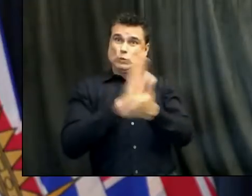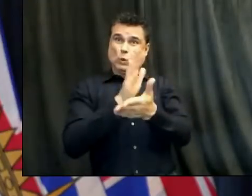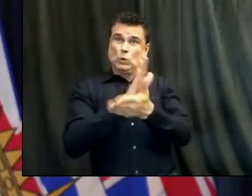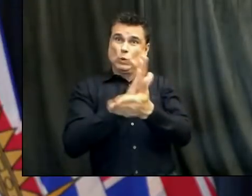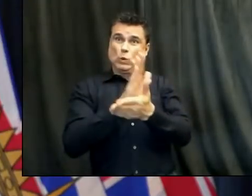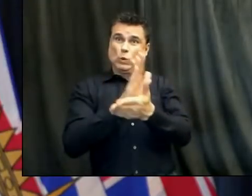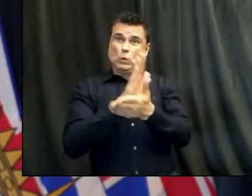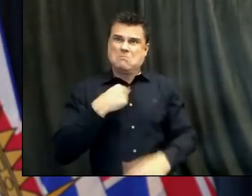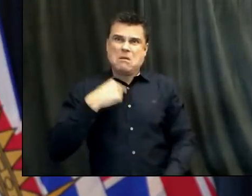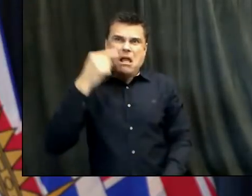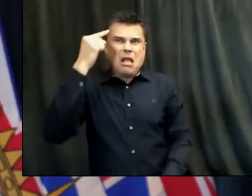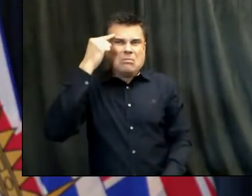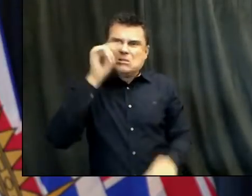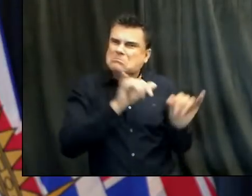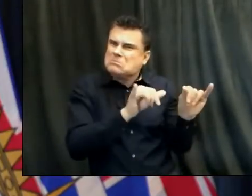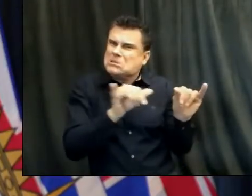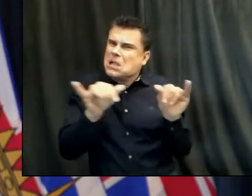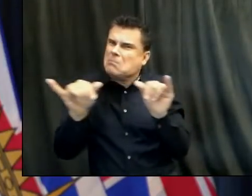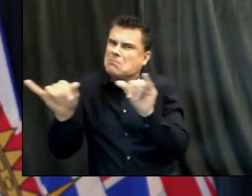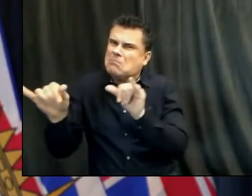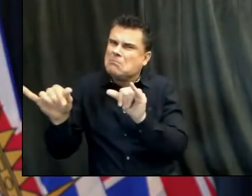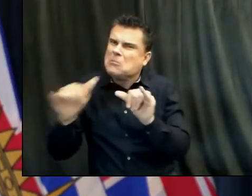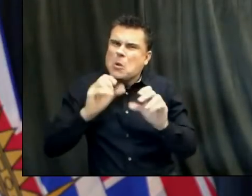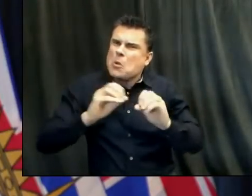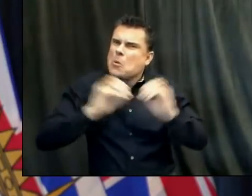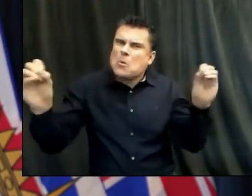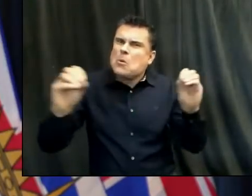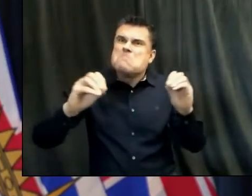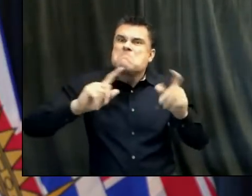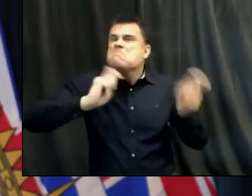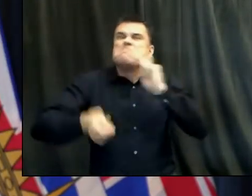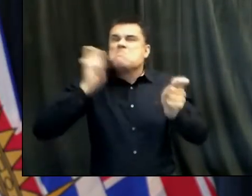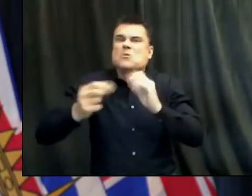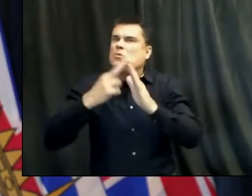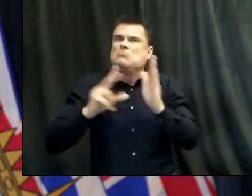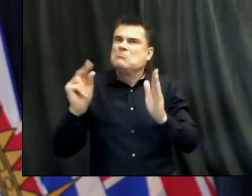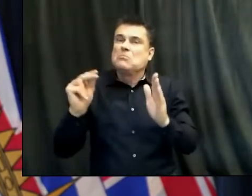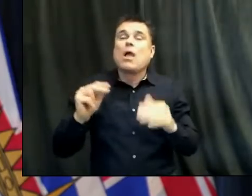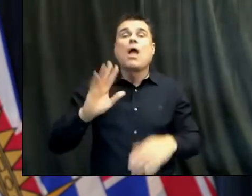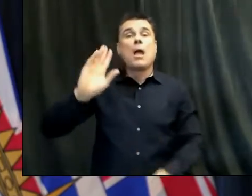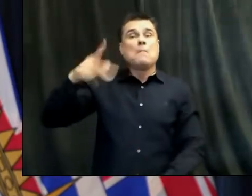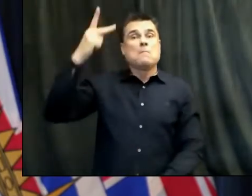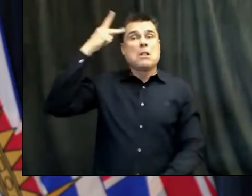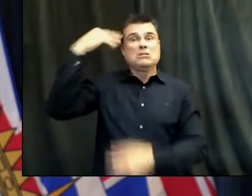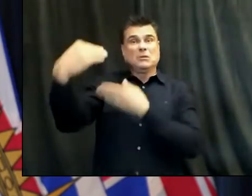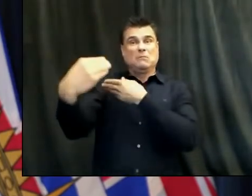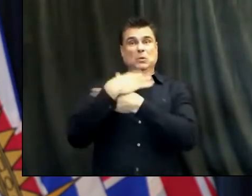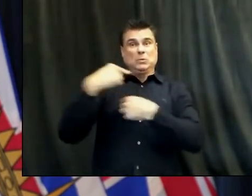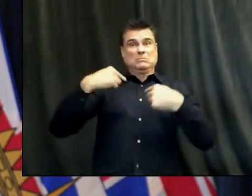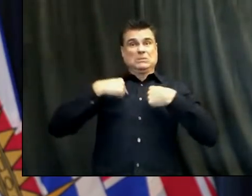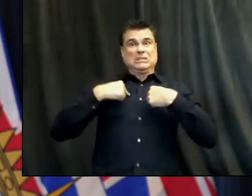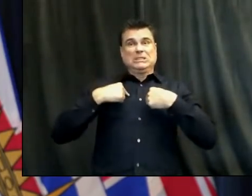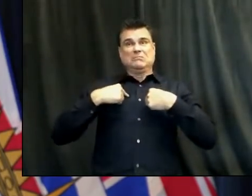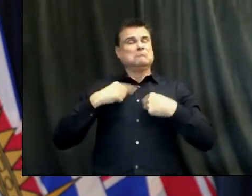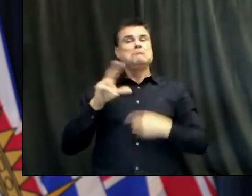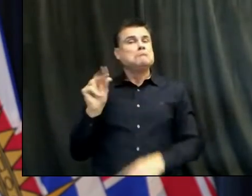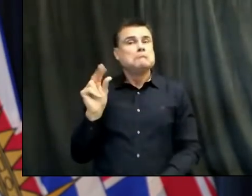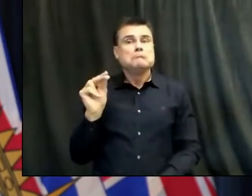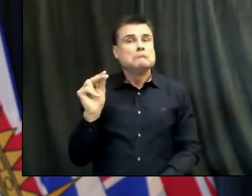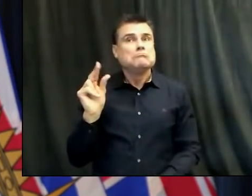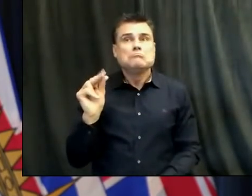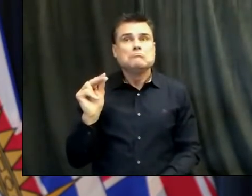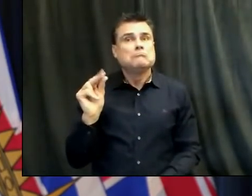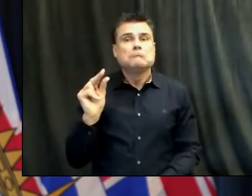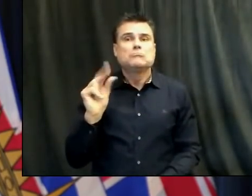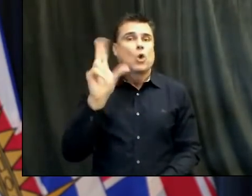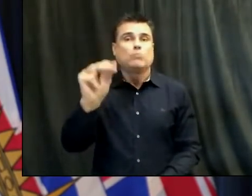But in terms of political interference, the short answer is no. We have had many discussions about pros and